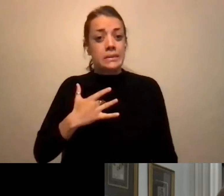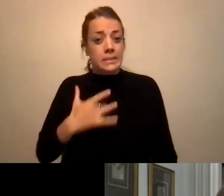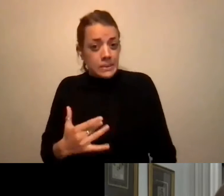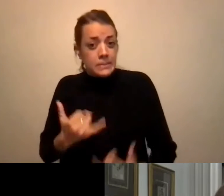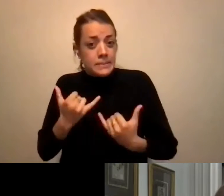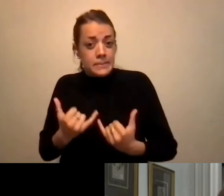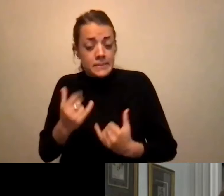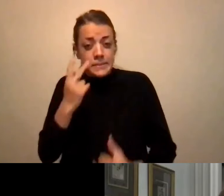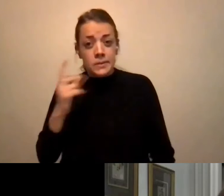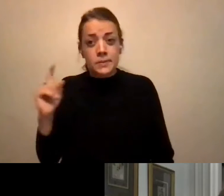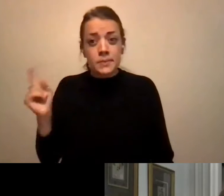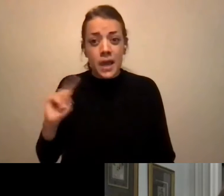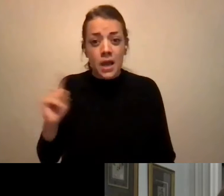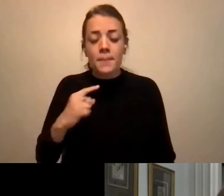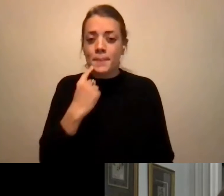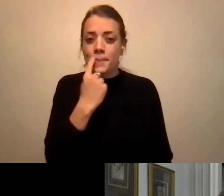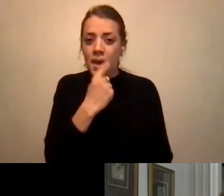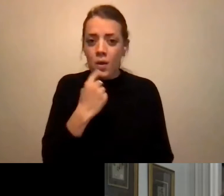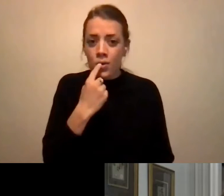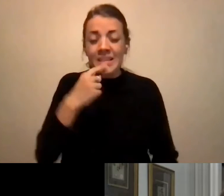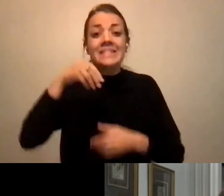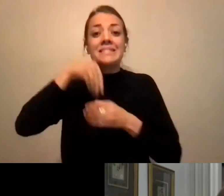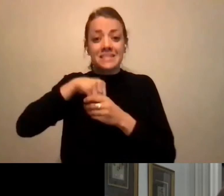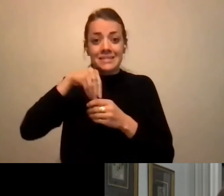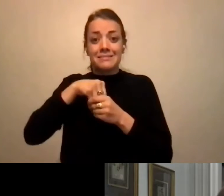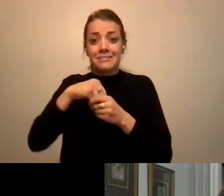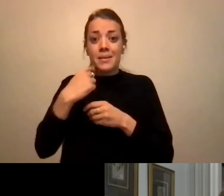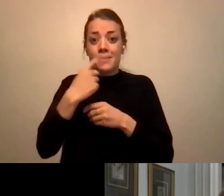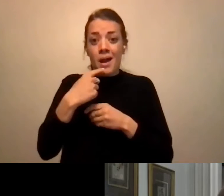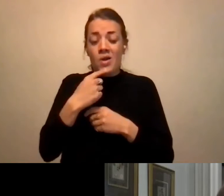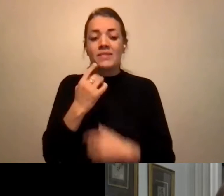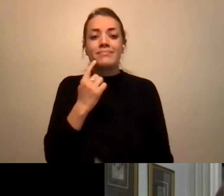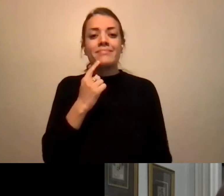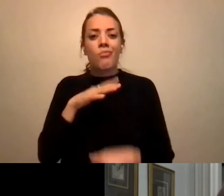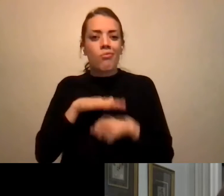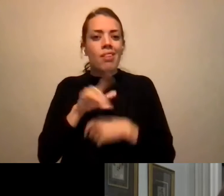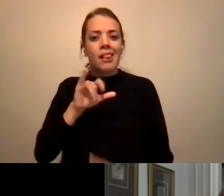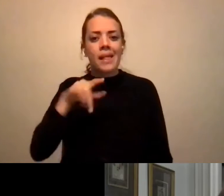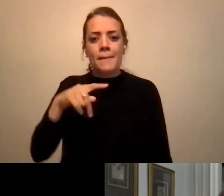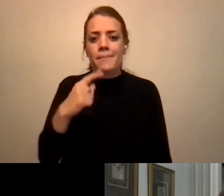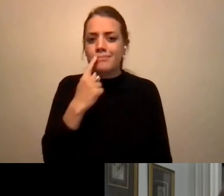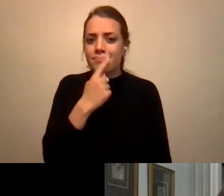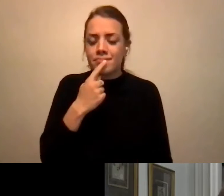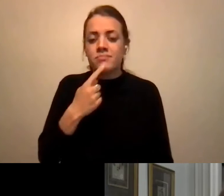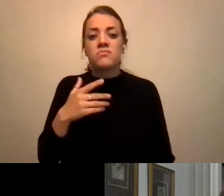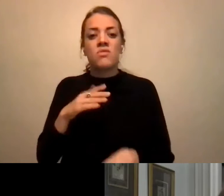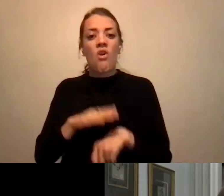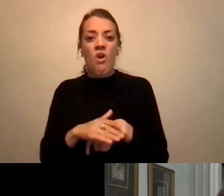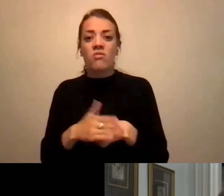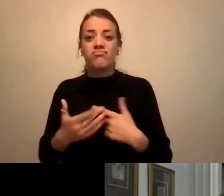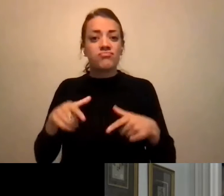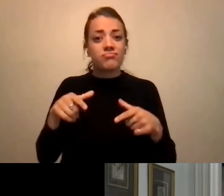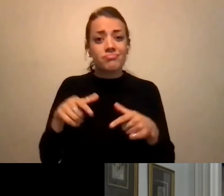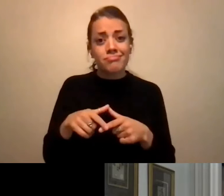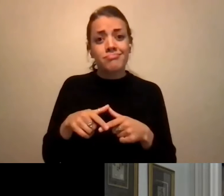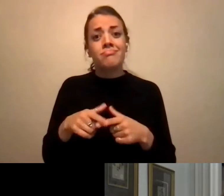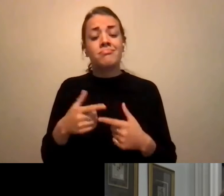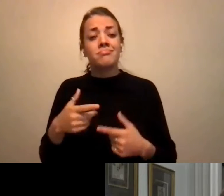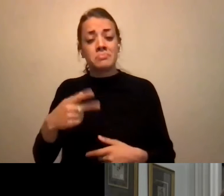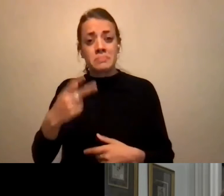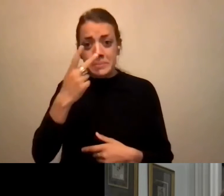we're seeing them in people's mouths, inside their mouth or on their lips or on their genital area or their